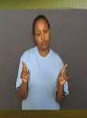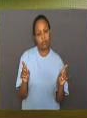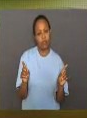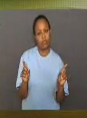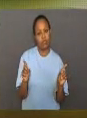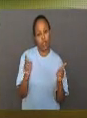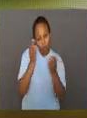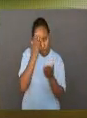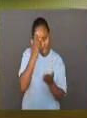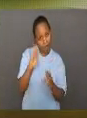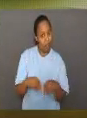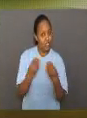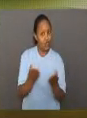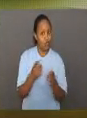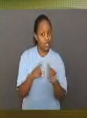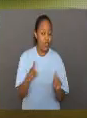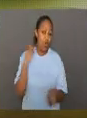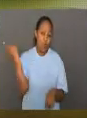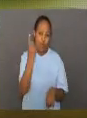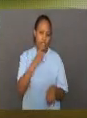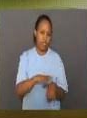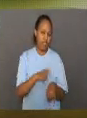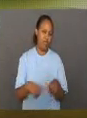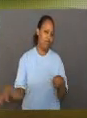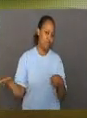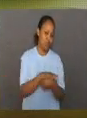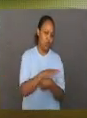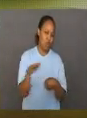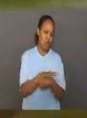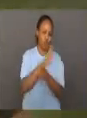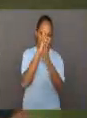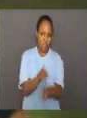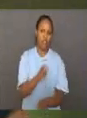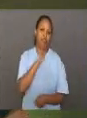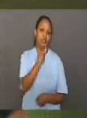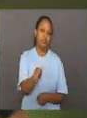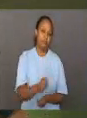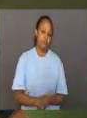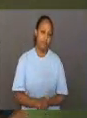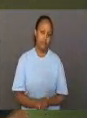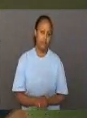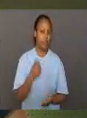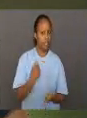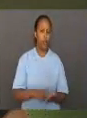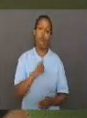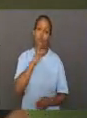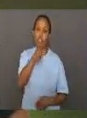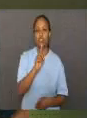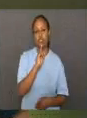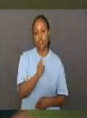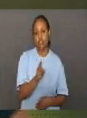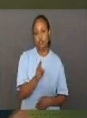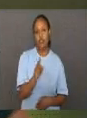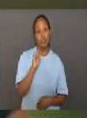recognized, they are not always fully respected. This is true